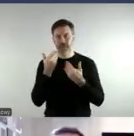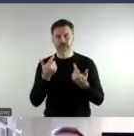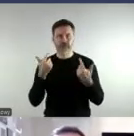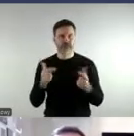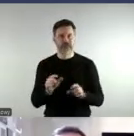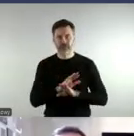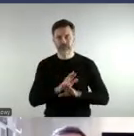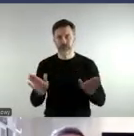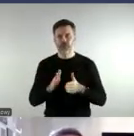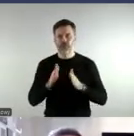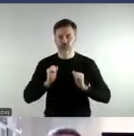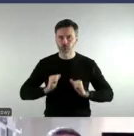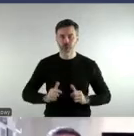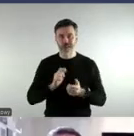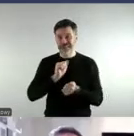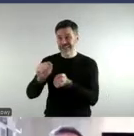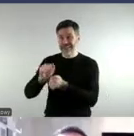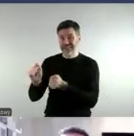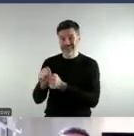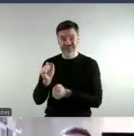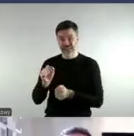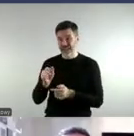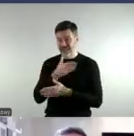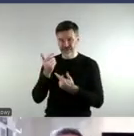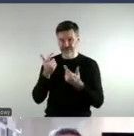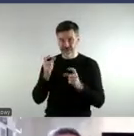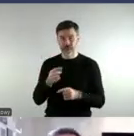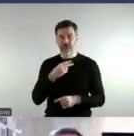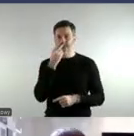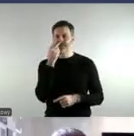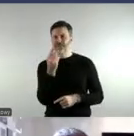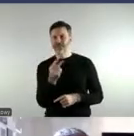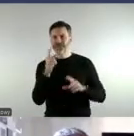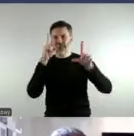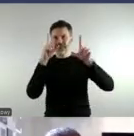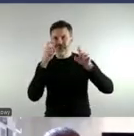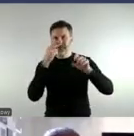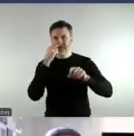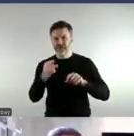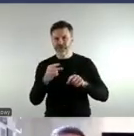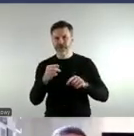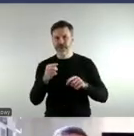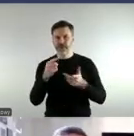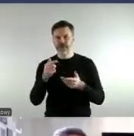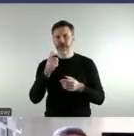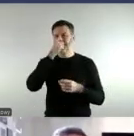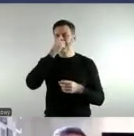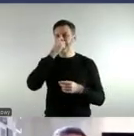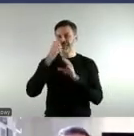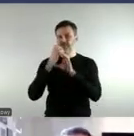well without any violence, any damage to the space area. And as you can see, we